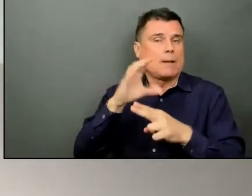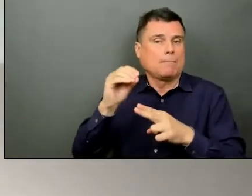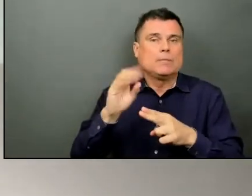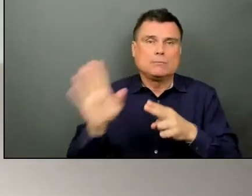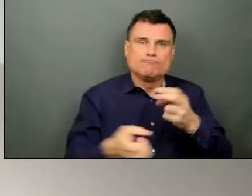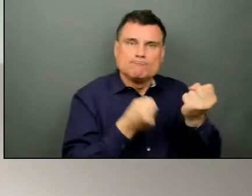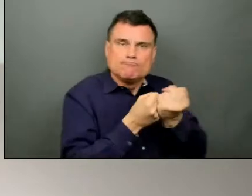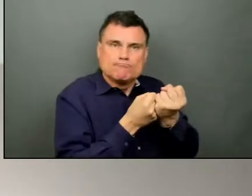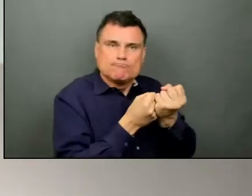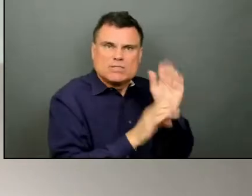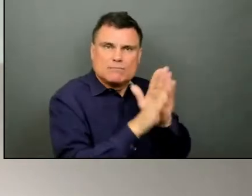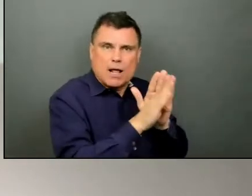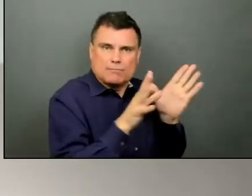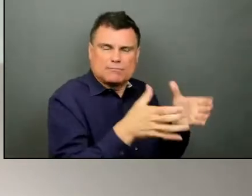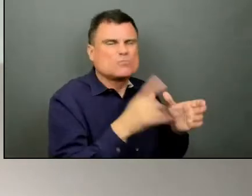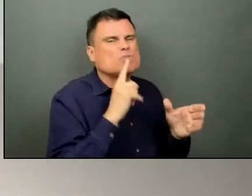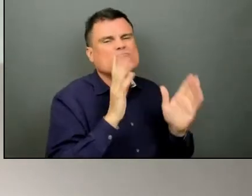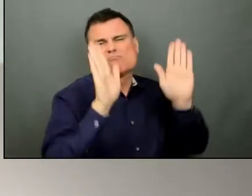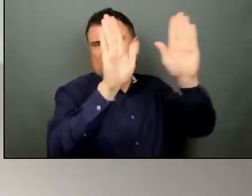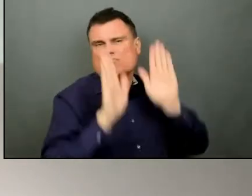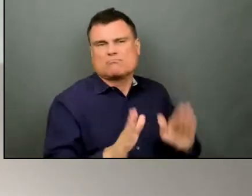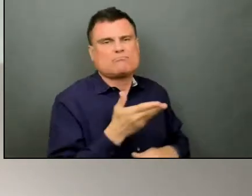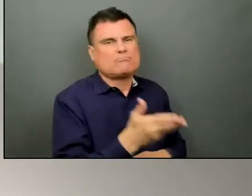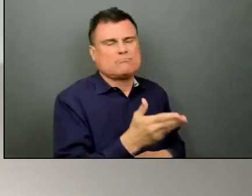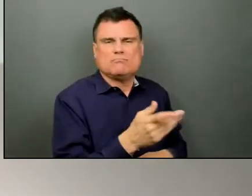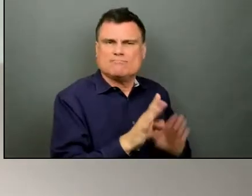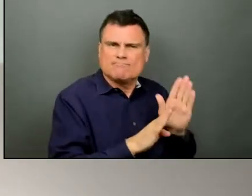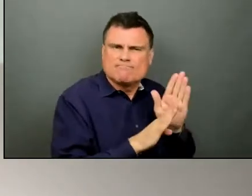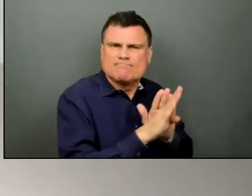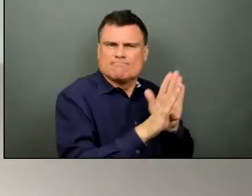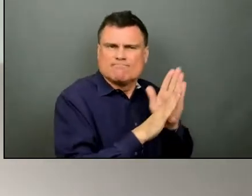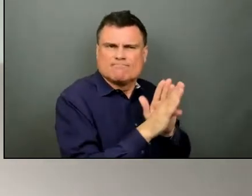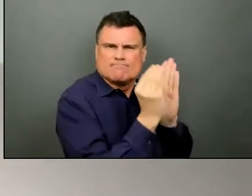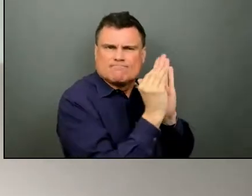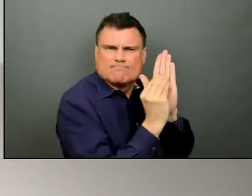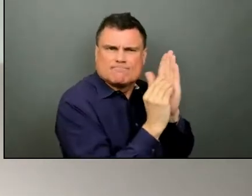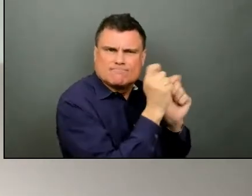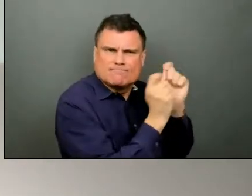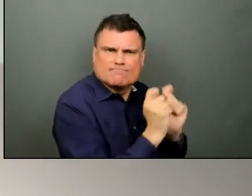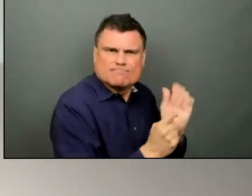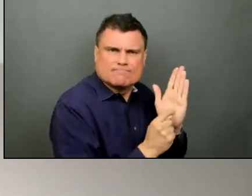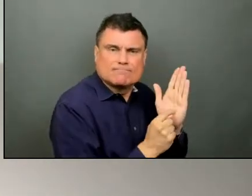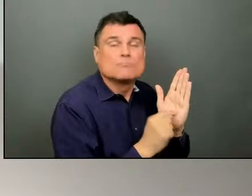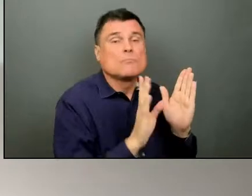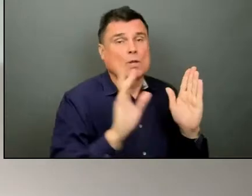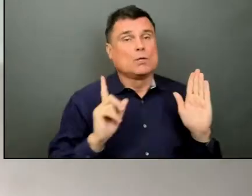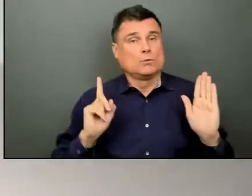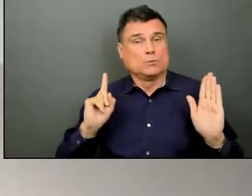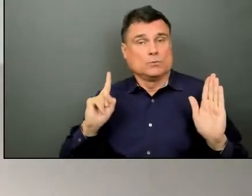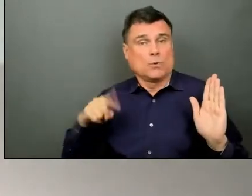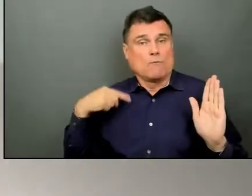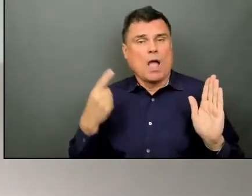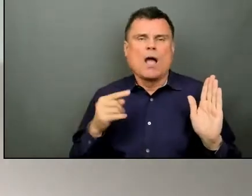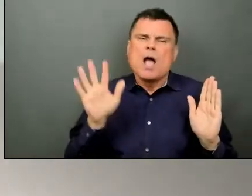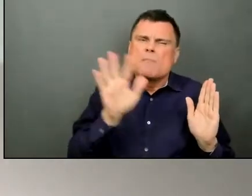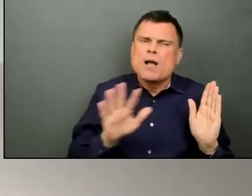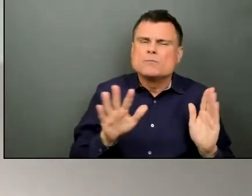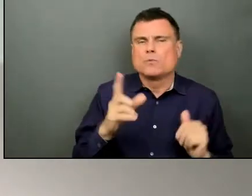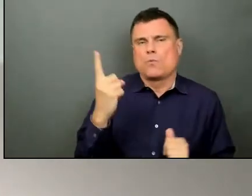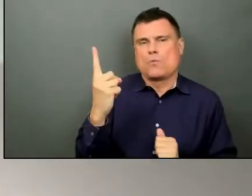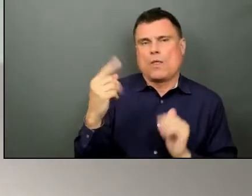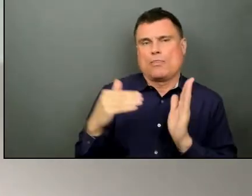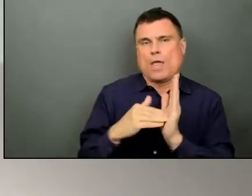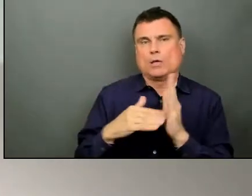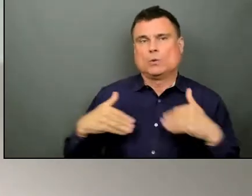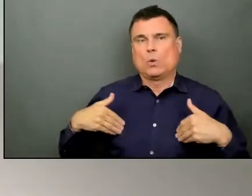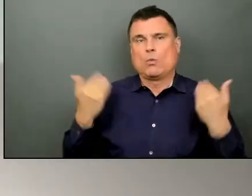using our virtual services in this past year. Close to 1,000 have used the app during a soft launch period.